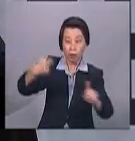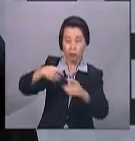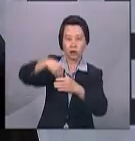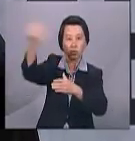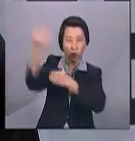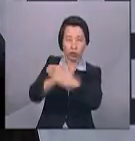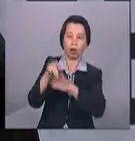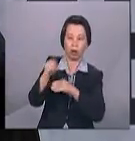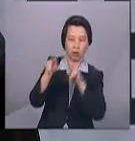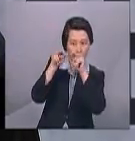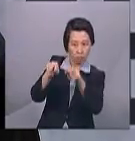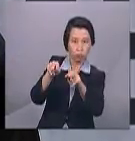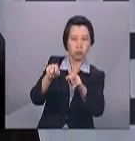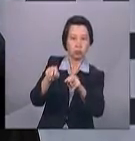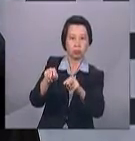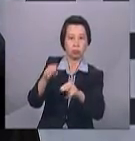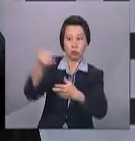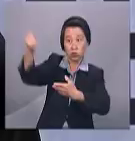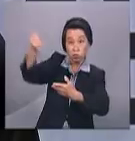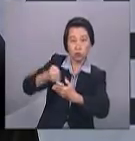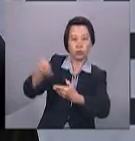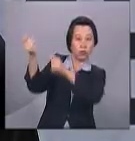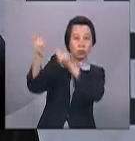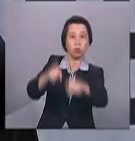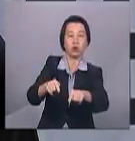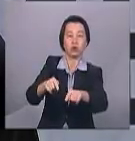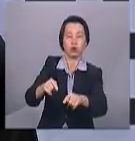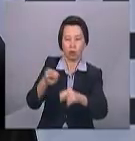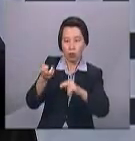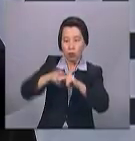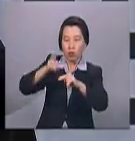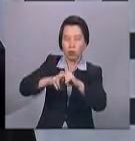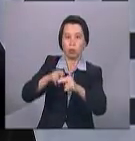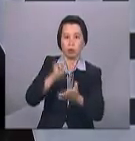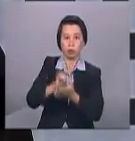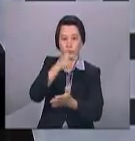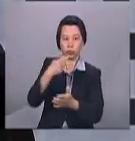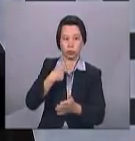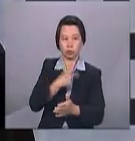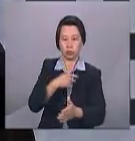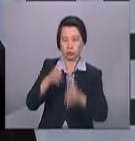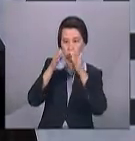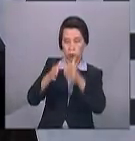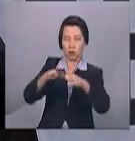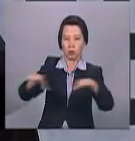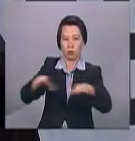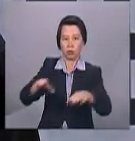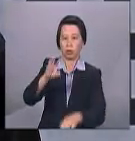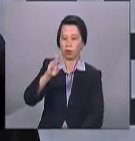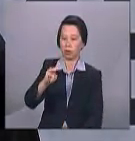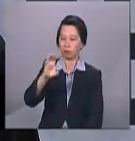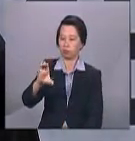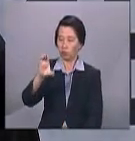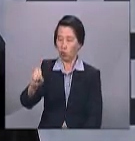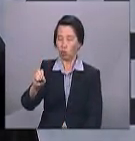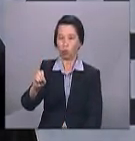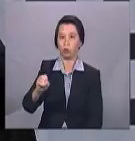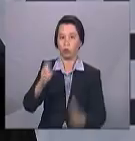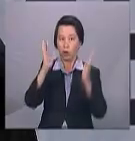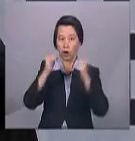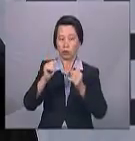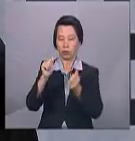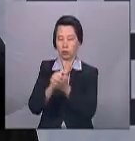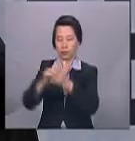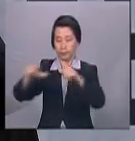the imported cases will increase. That's the, one of the reasons why we implemented this MCO. And hopefully with this implementation